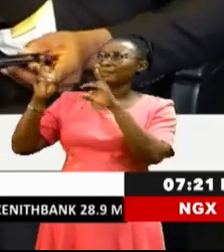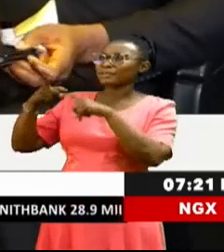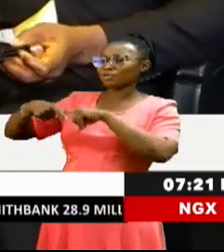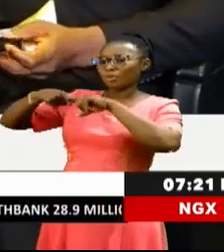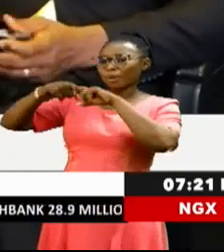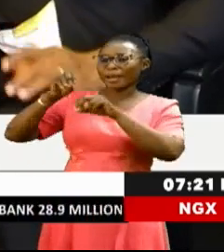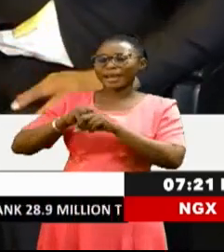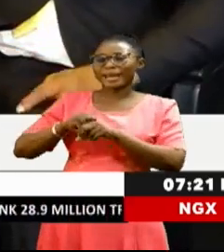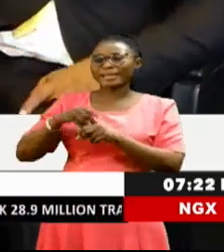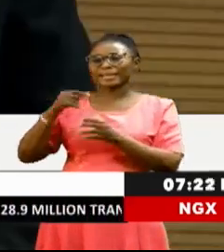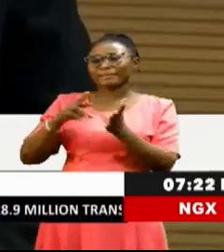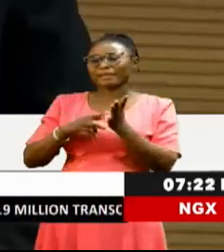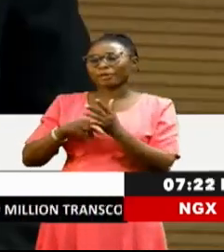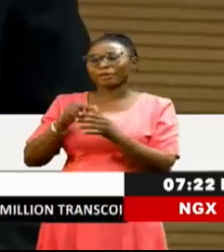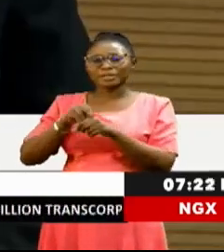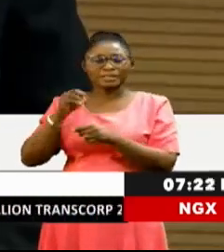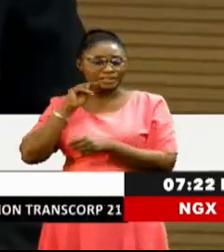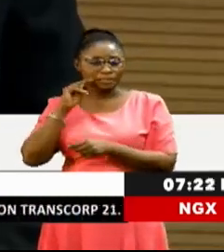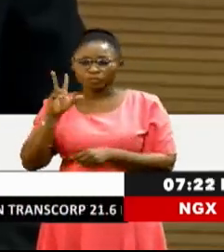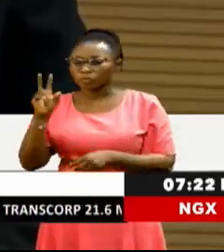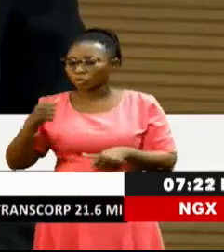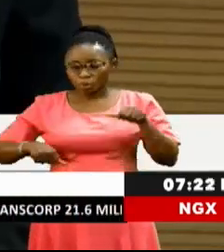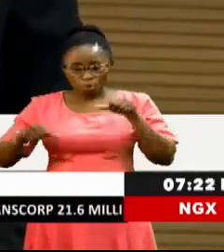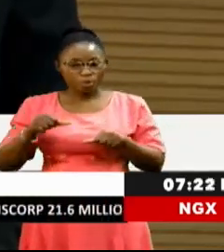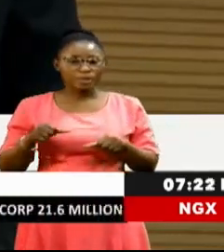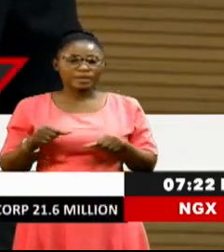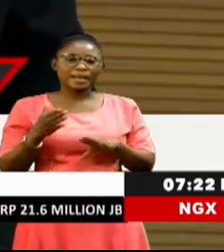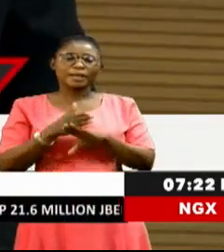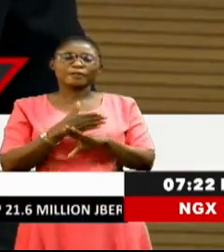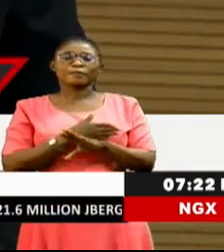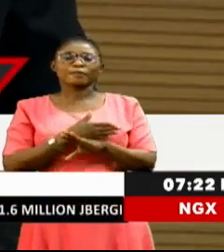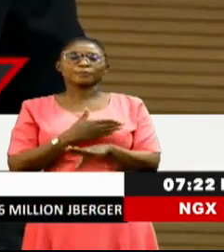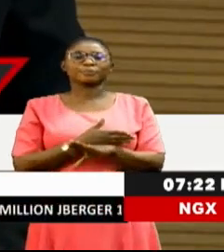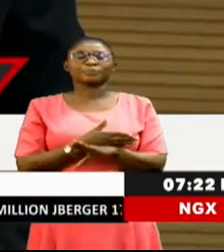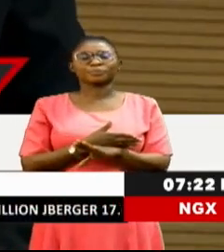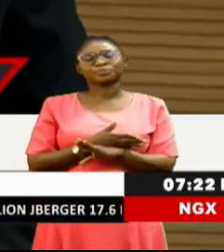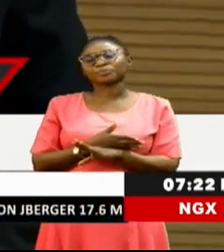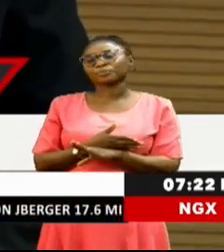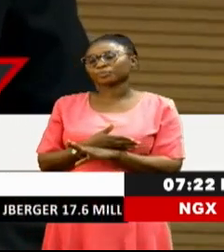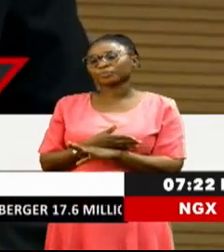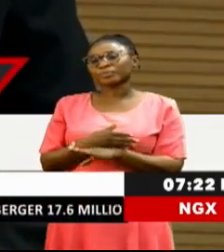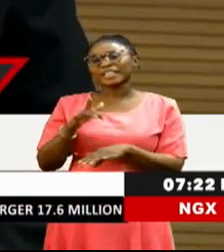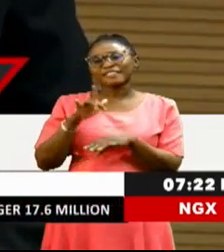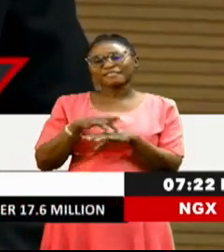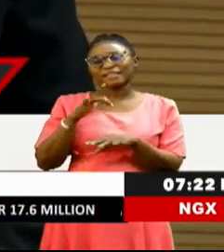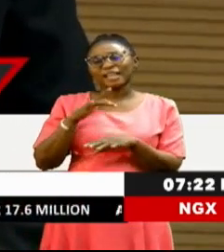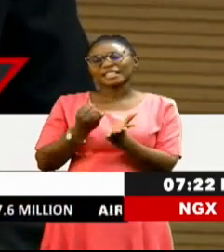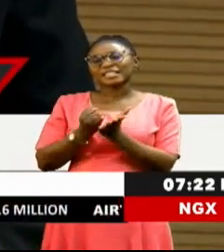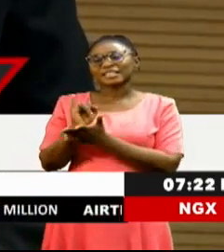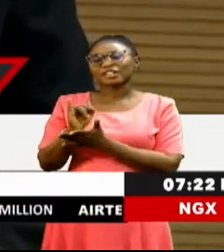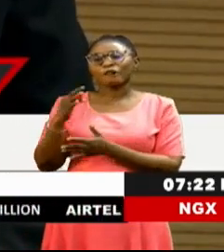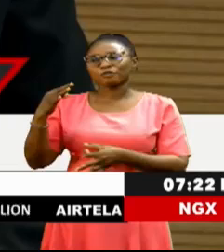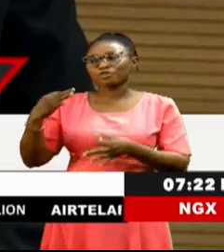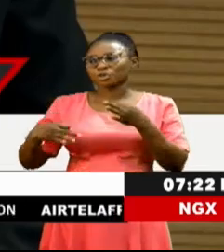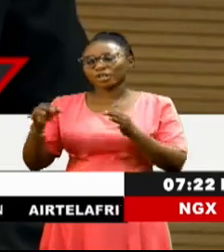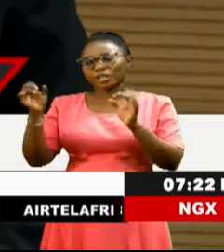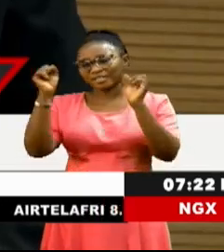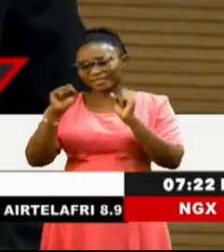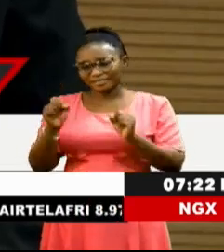Record in Nigeria. No doubt, enhancing the effectiveness and integrity of our judicial